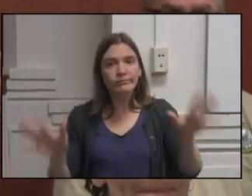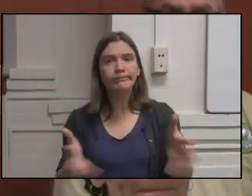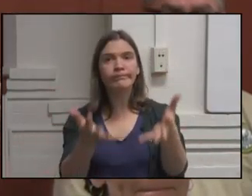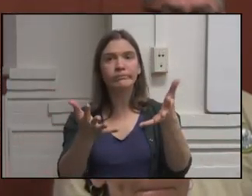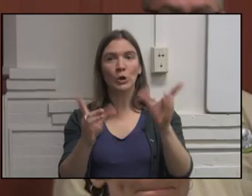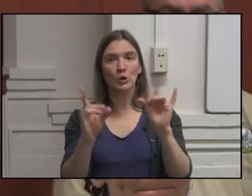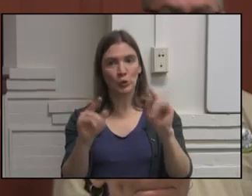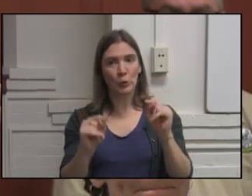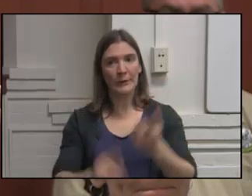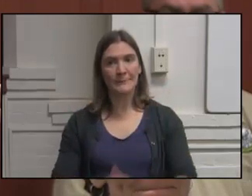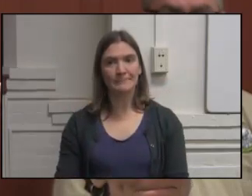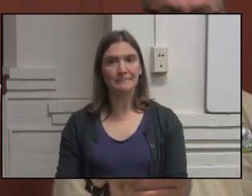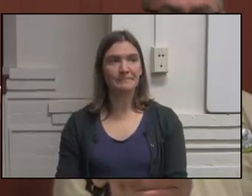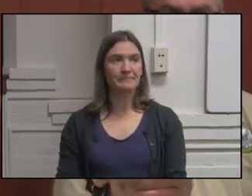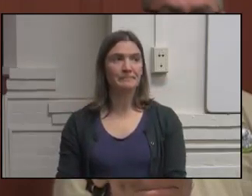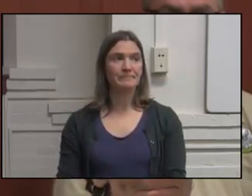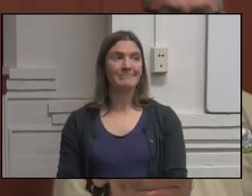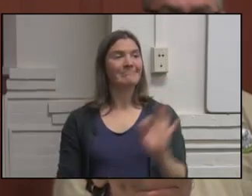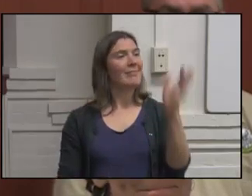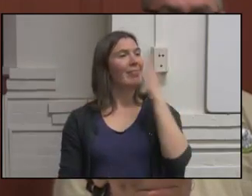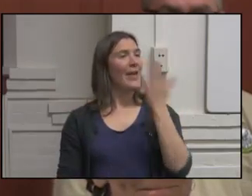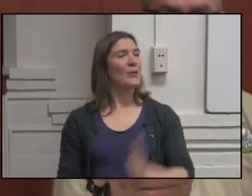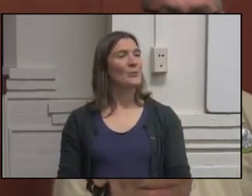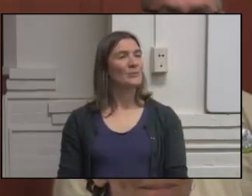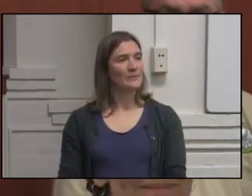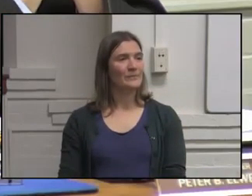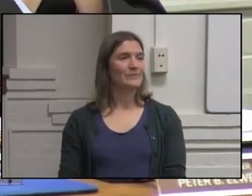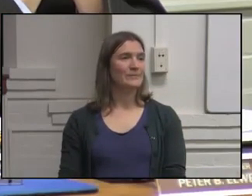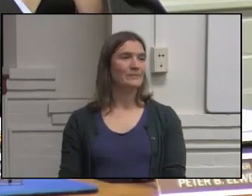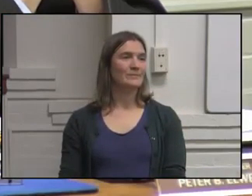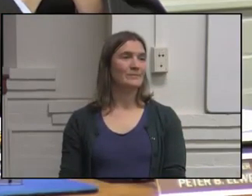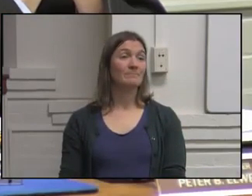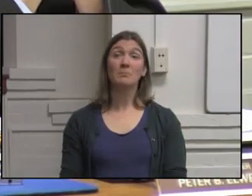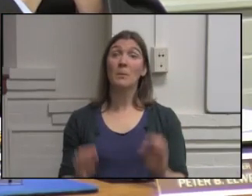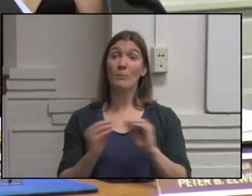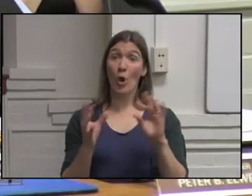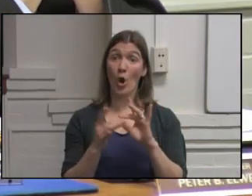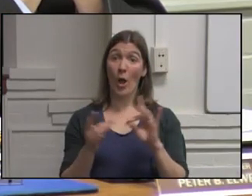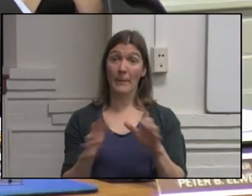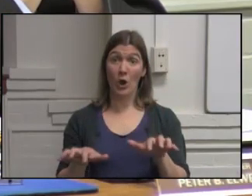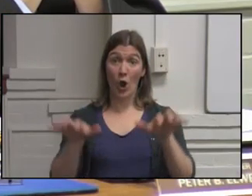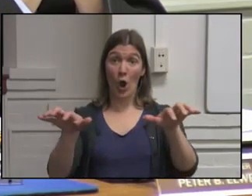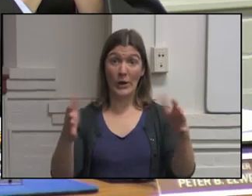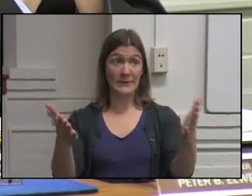move this as forward as possible. Great, thank you, Tony. Further public comments?